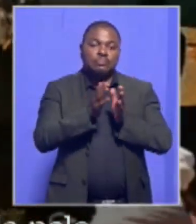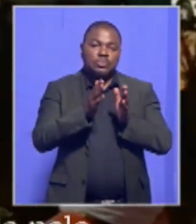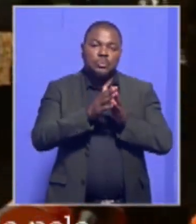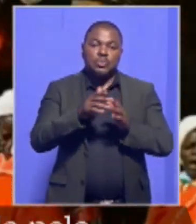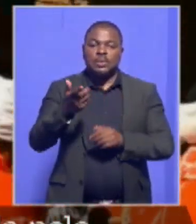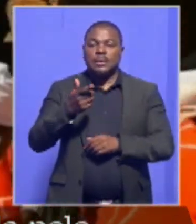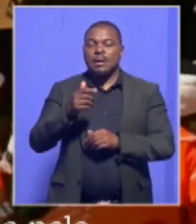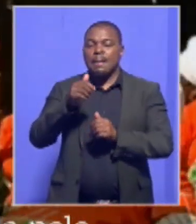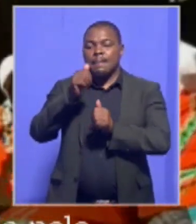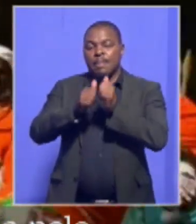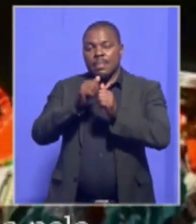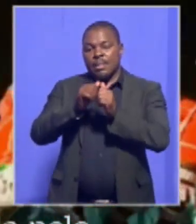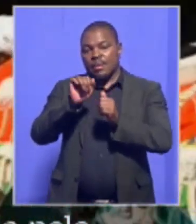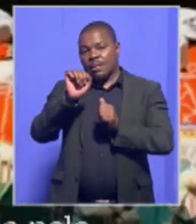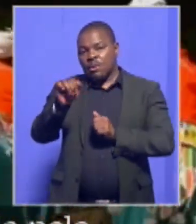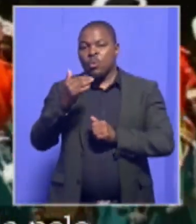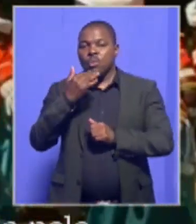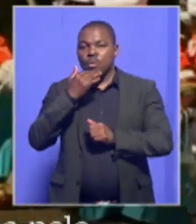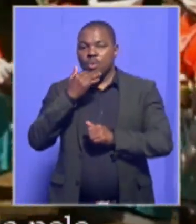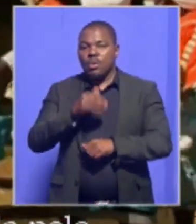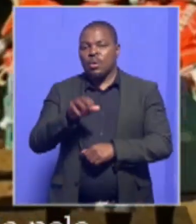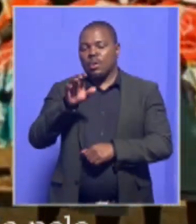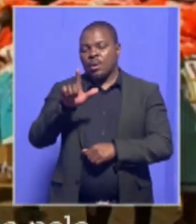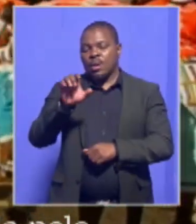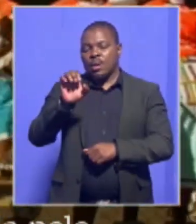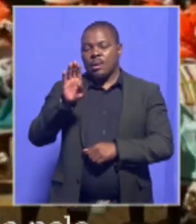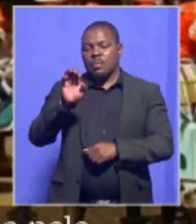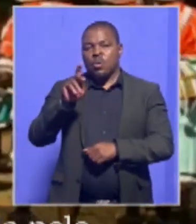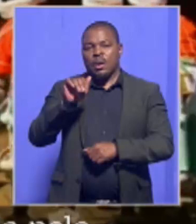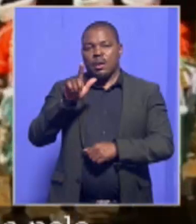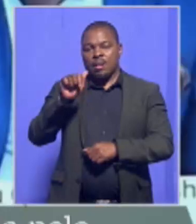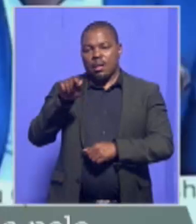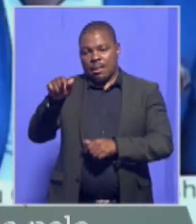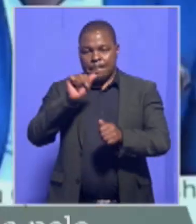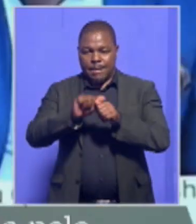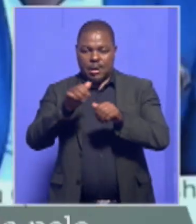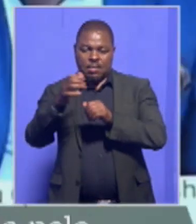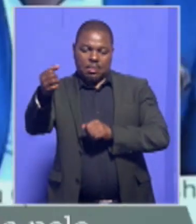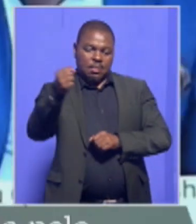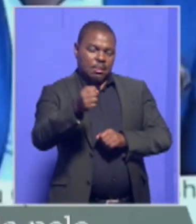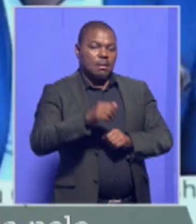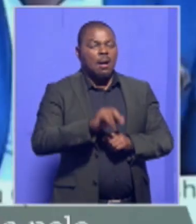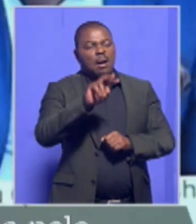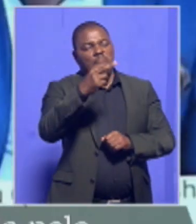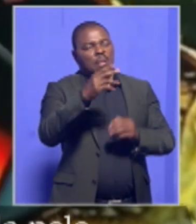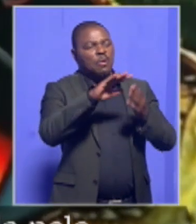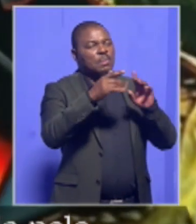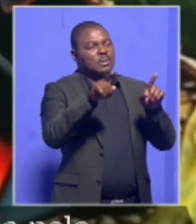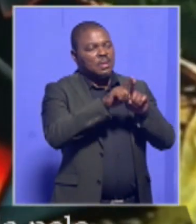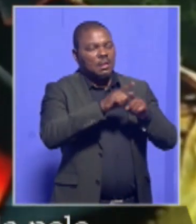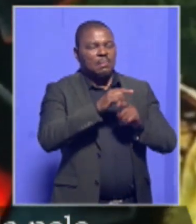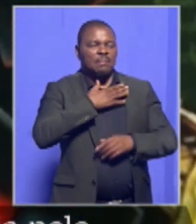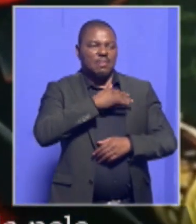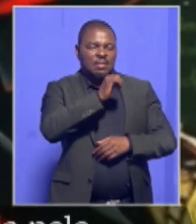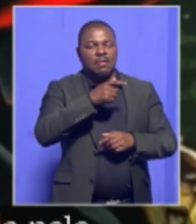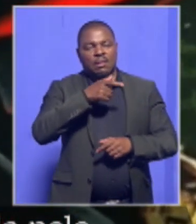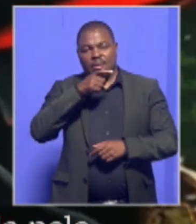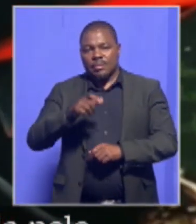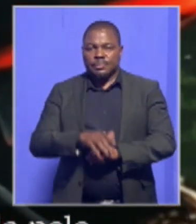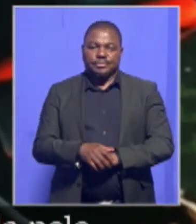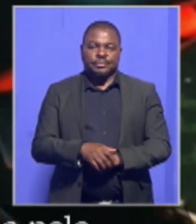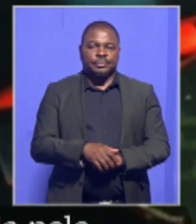kgaetšedi ya Masalanabo e le go kgošana le kukela motšatši a tsorame setulo. Badudi ba bangwe le bona ba ntšhitše sa mafahleng. Re badudi